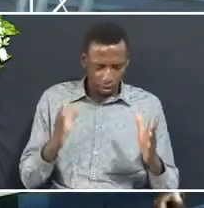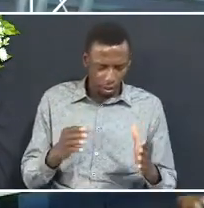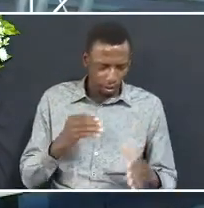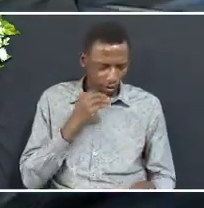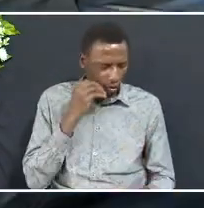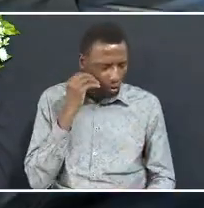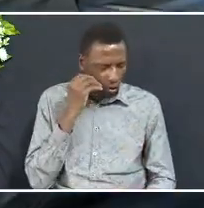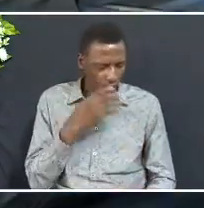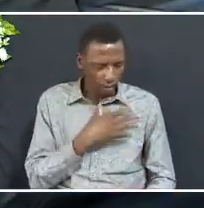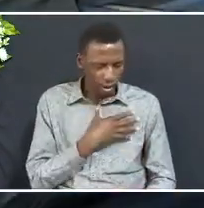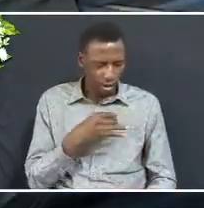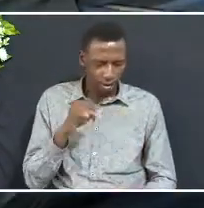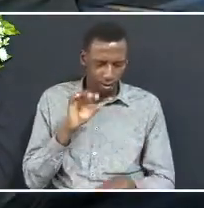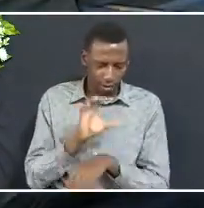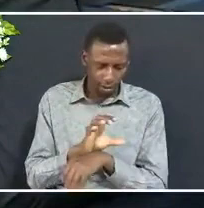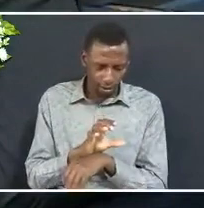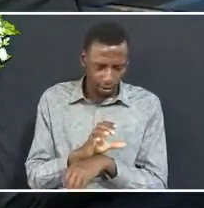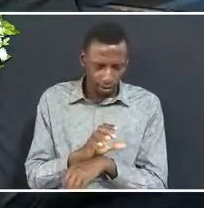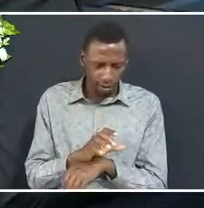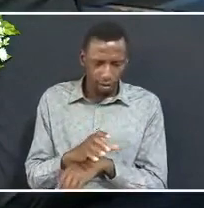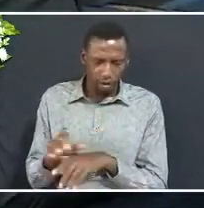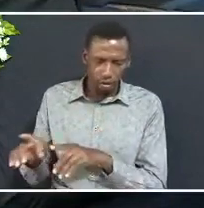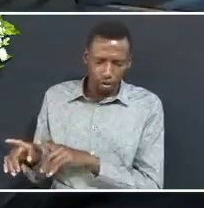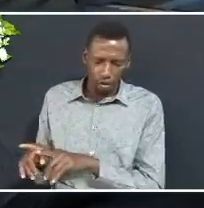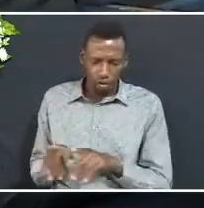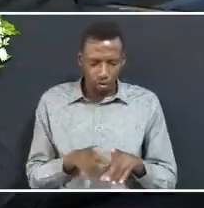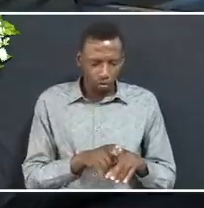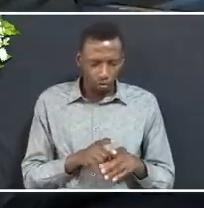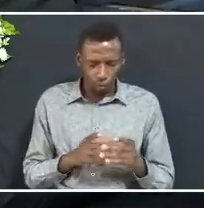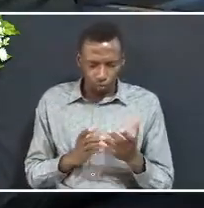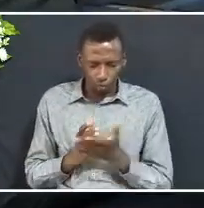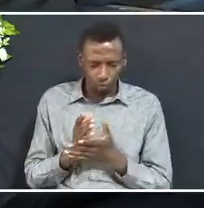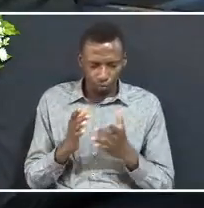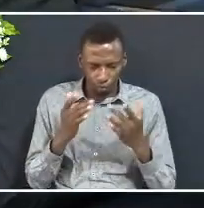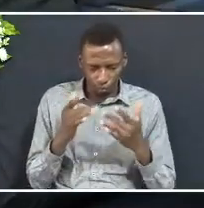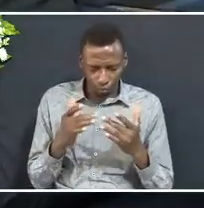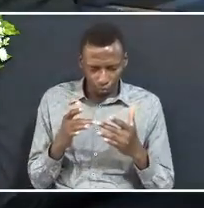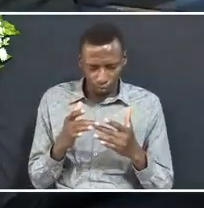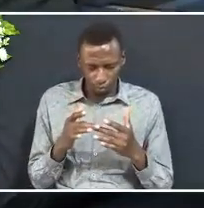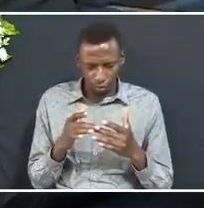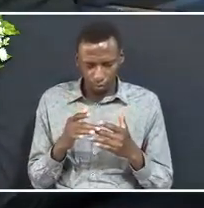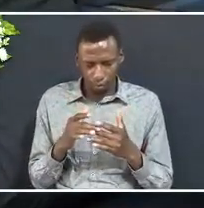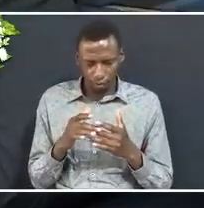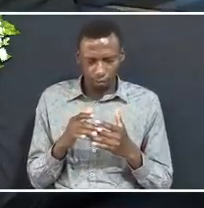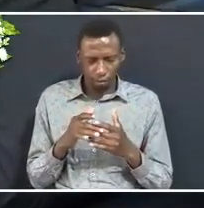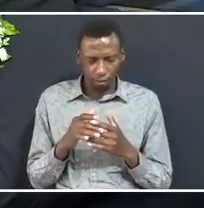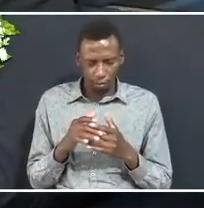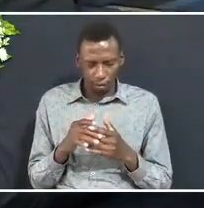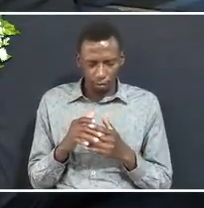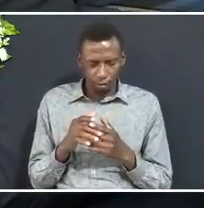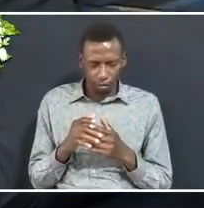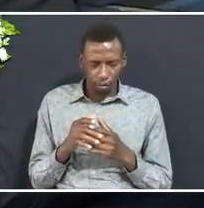church. You also reminded us, Father, that the heart is so deceitful above all things. You are the only one who knows